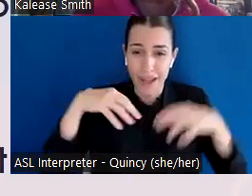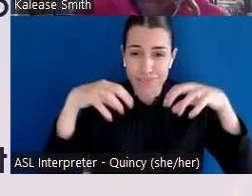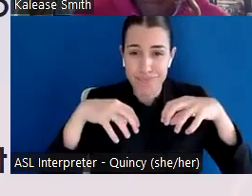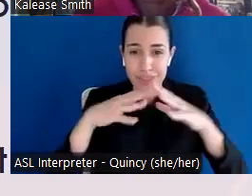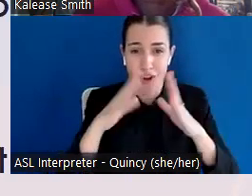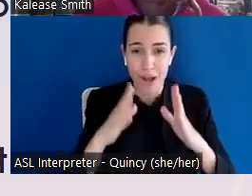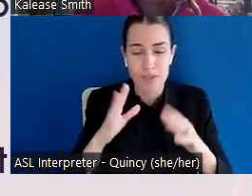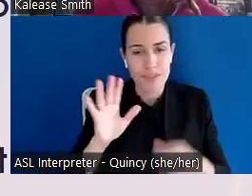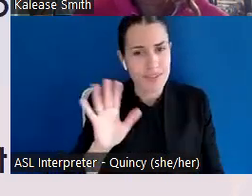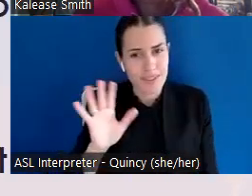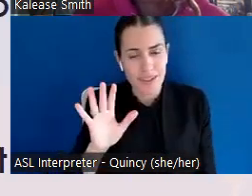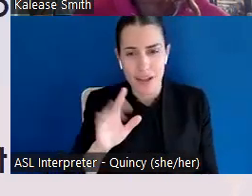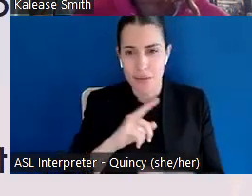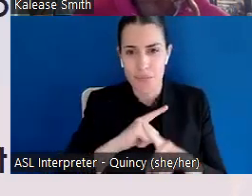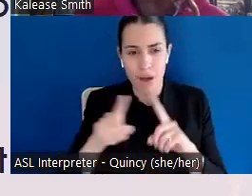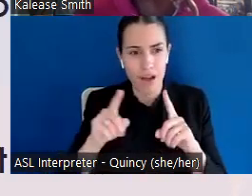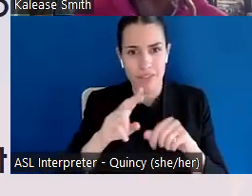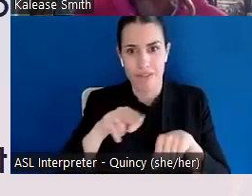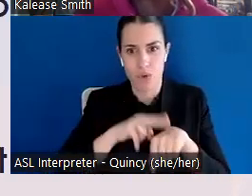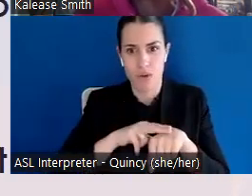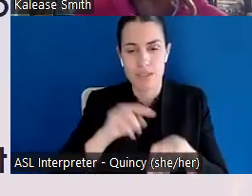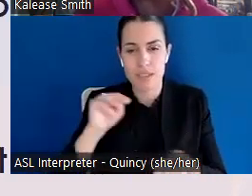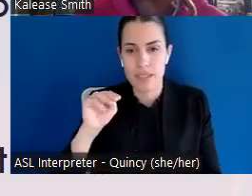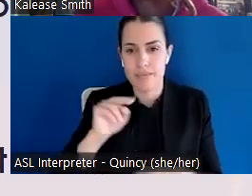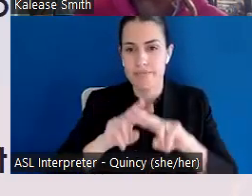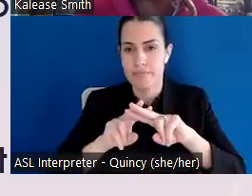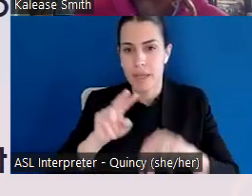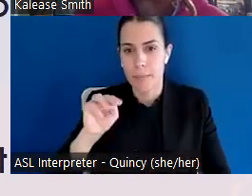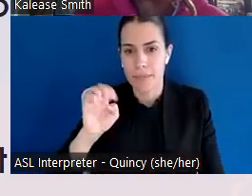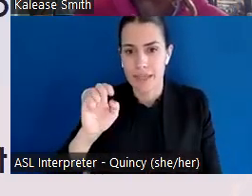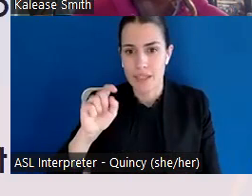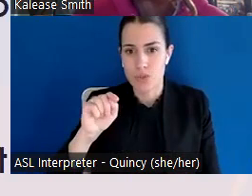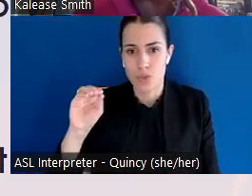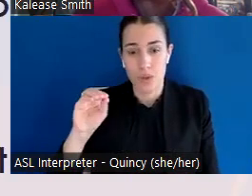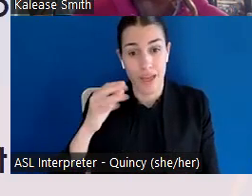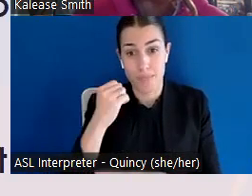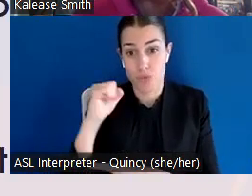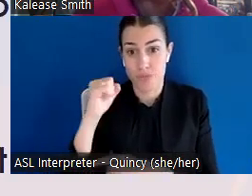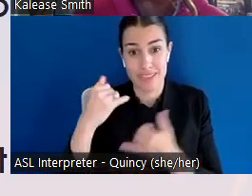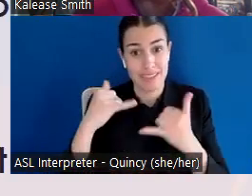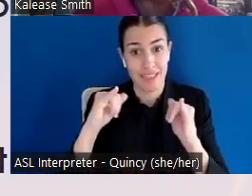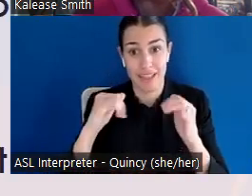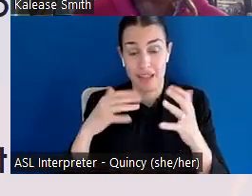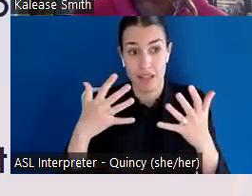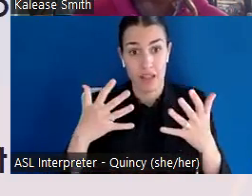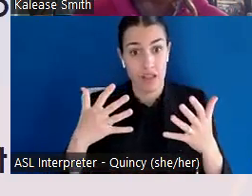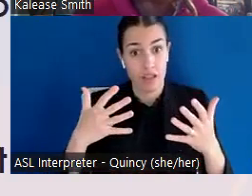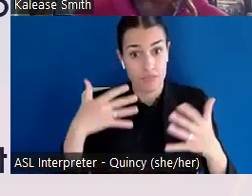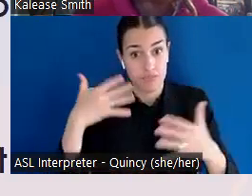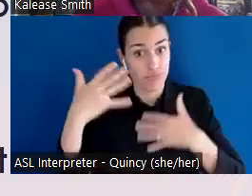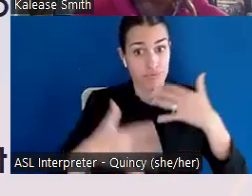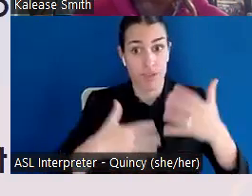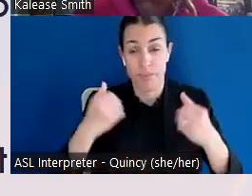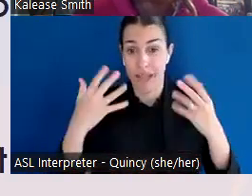example. And then of course, the Me Too movement is very alive and well still, right? And there's plenty of people who have